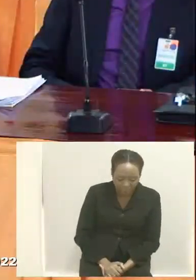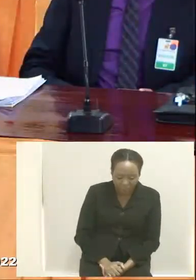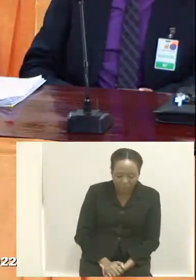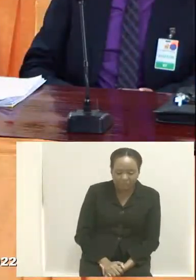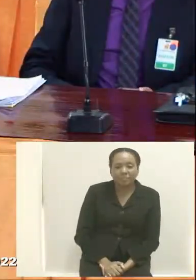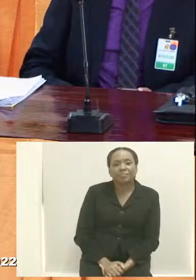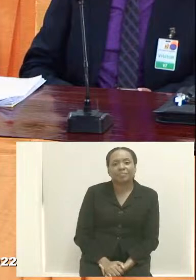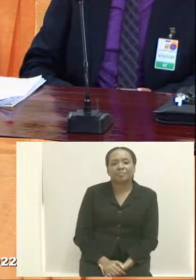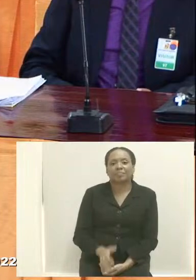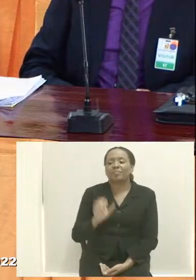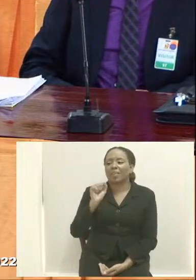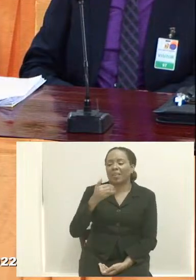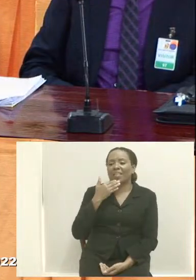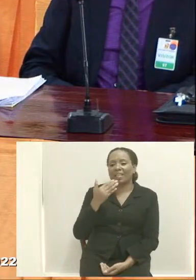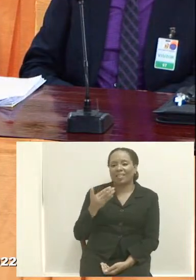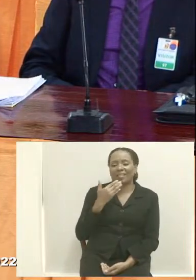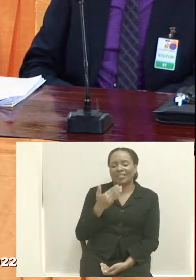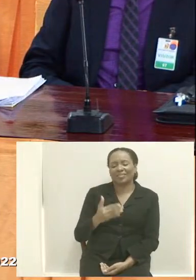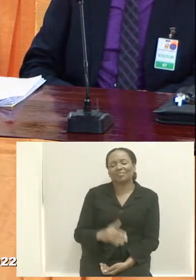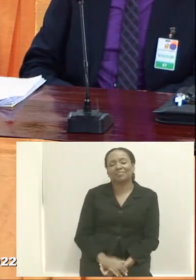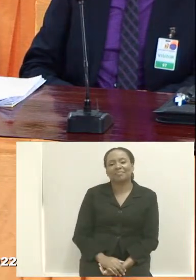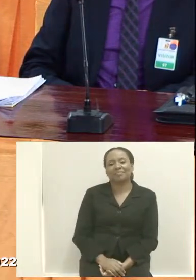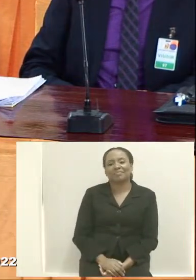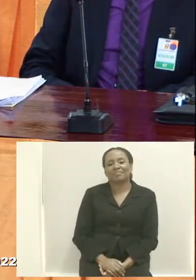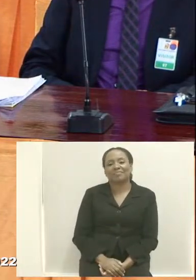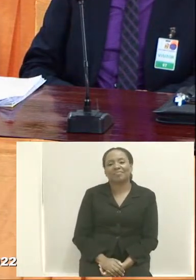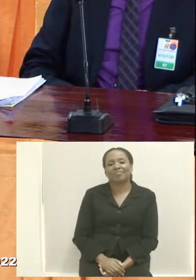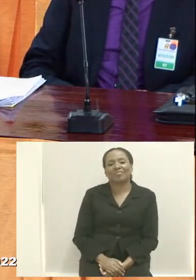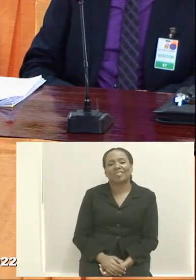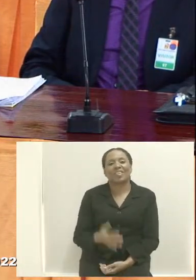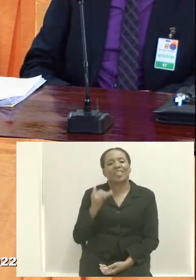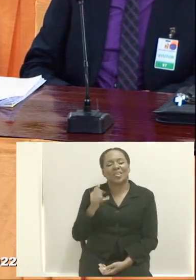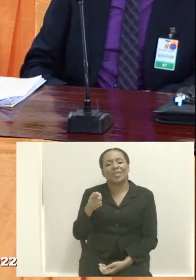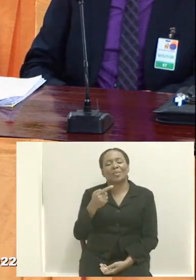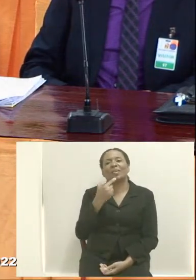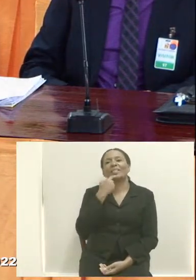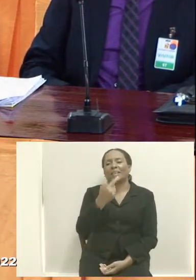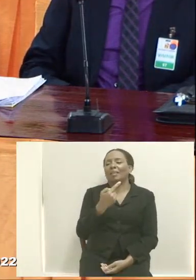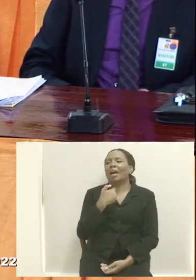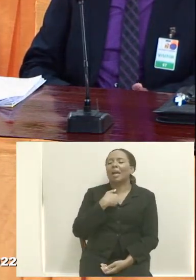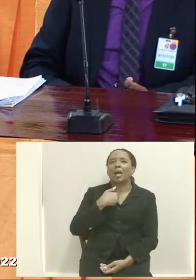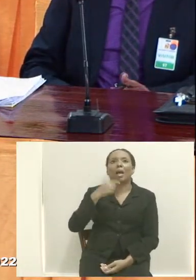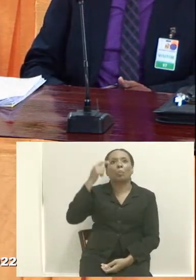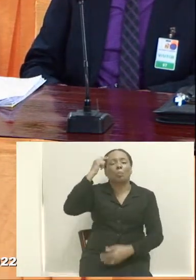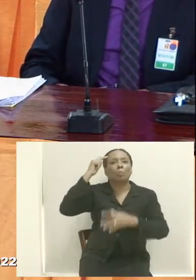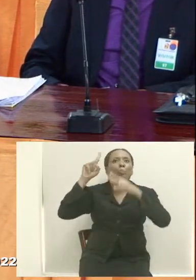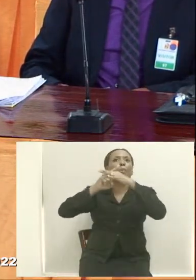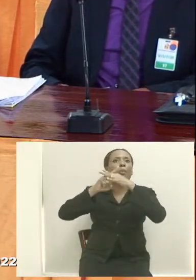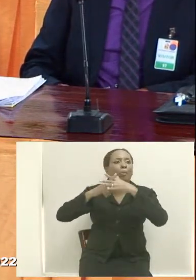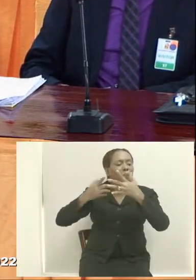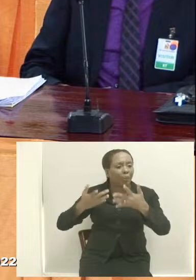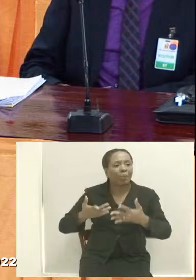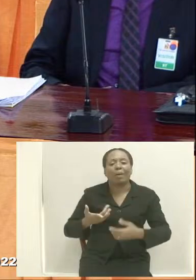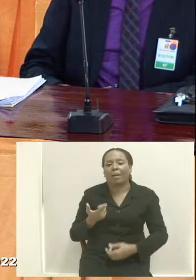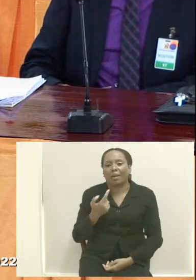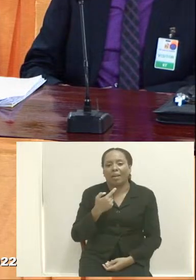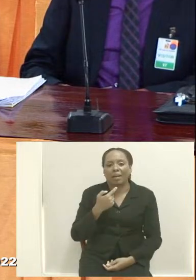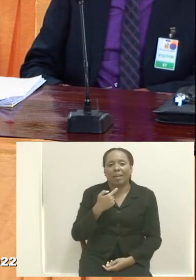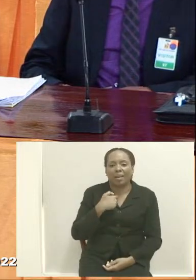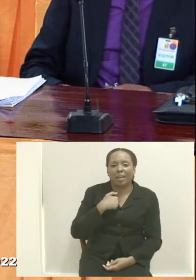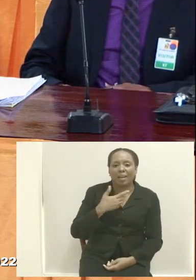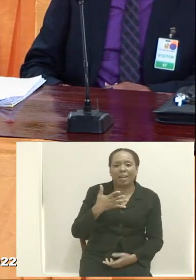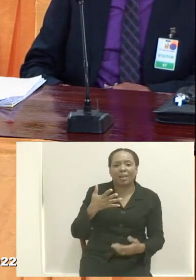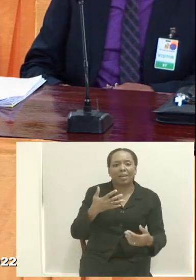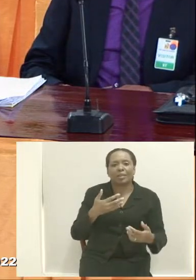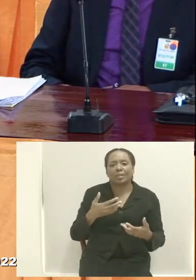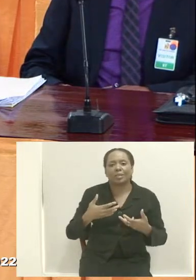drew it to my attention that I recognized the extent to which I may have been emphasizing that. And I wouldn't want the takeaway to be that